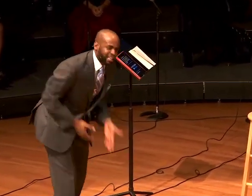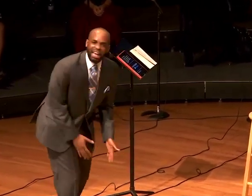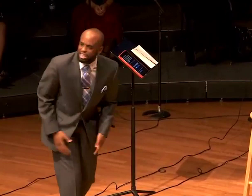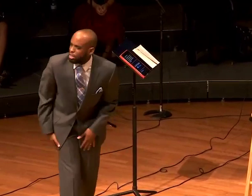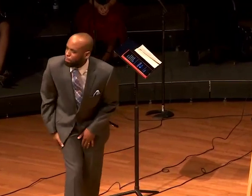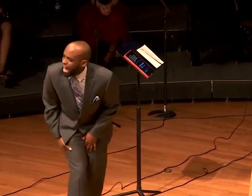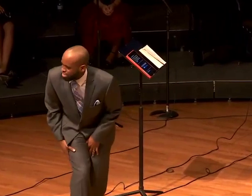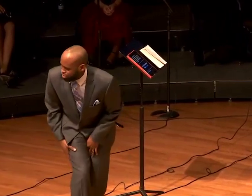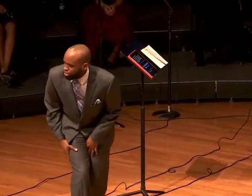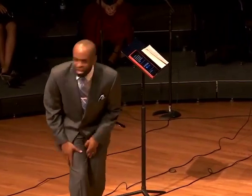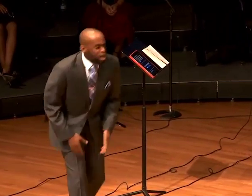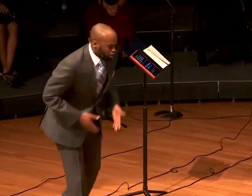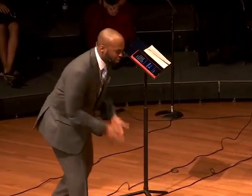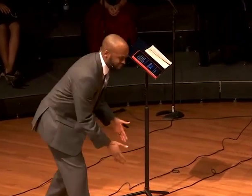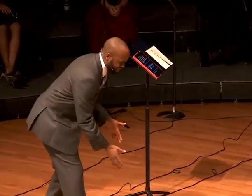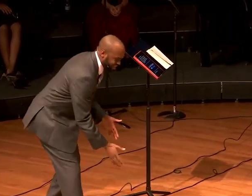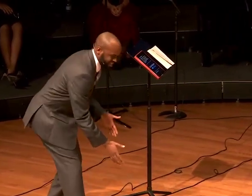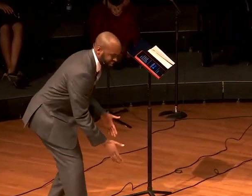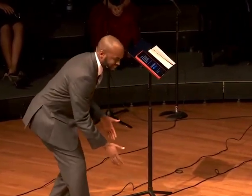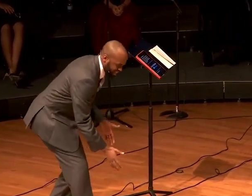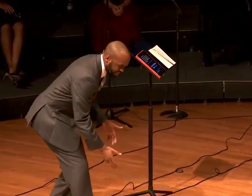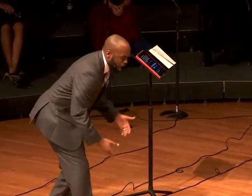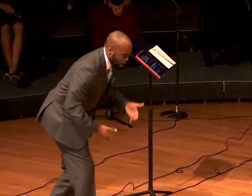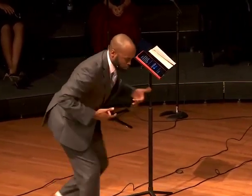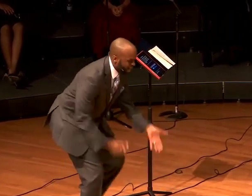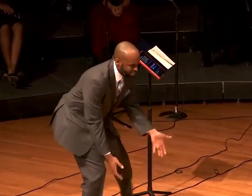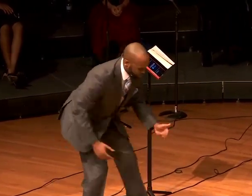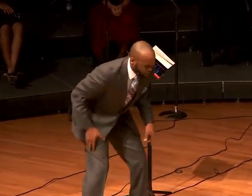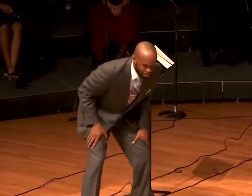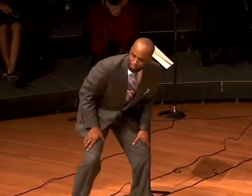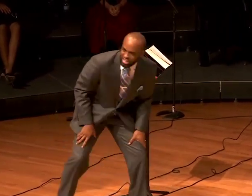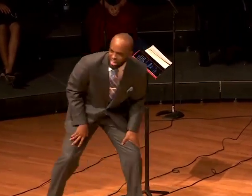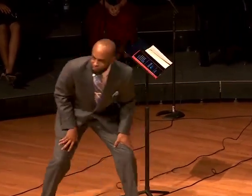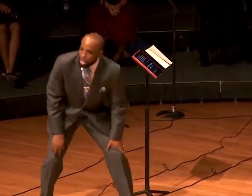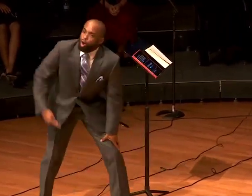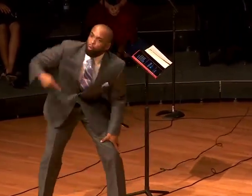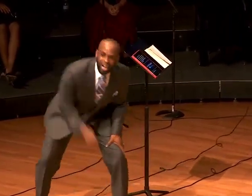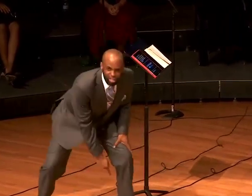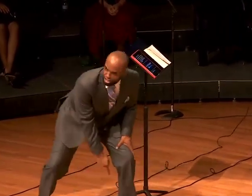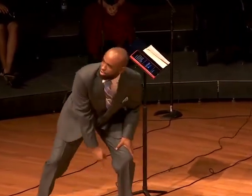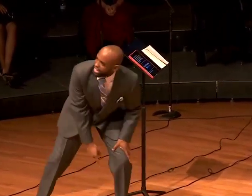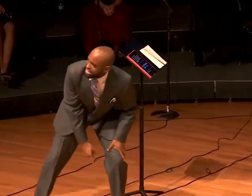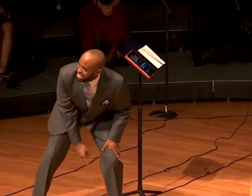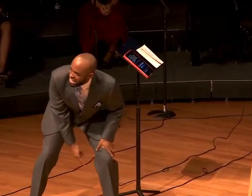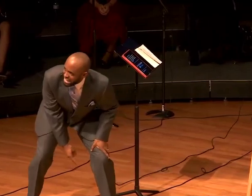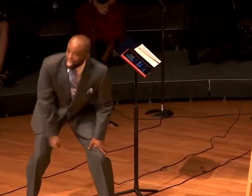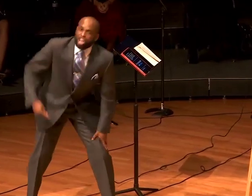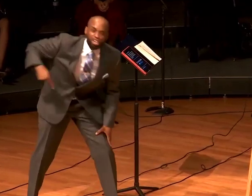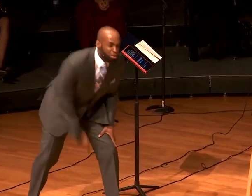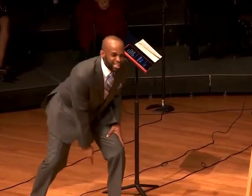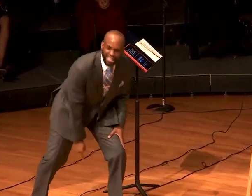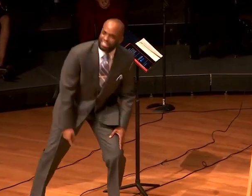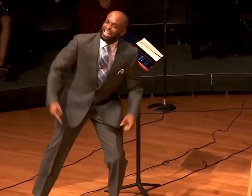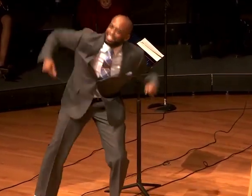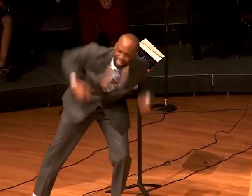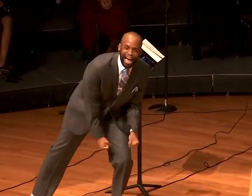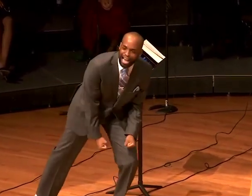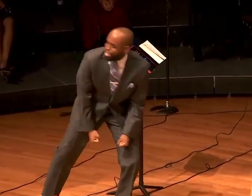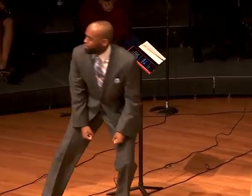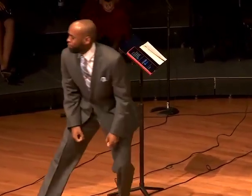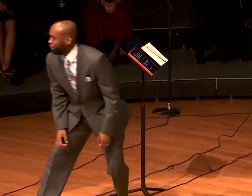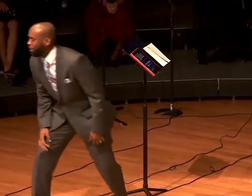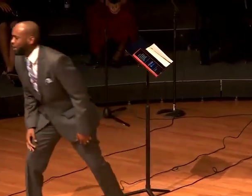need an engaging pastor. Eutychus doesn't need a praise and worship team. What does Eutychus need? Eutychus